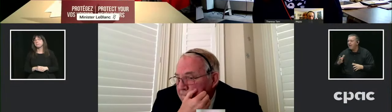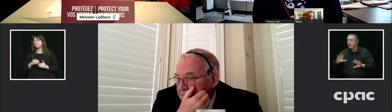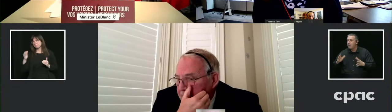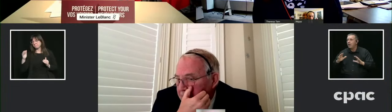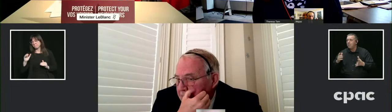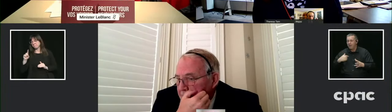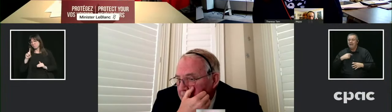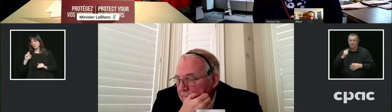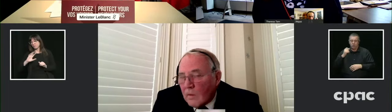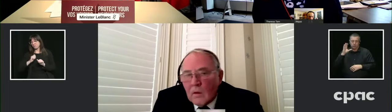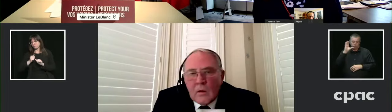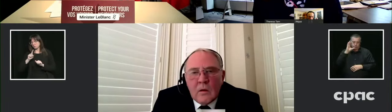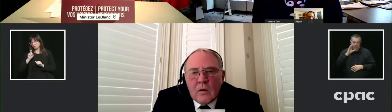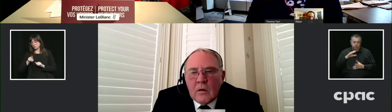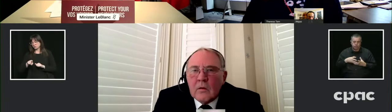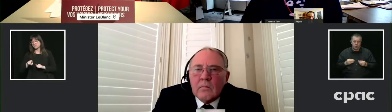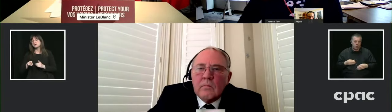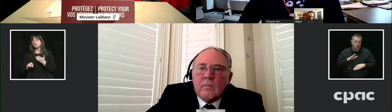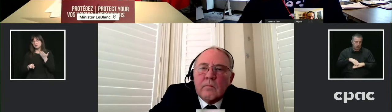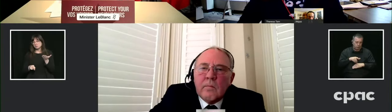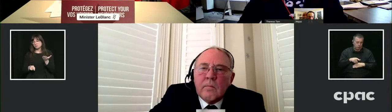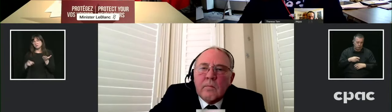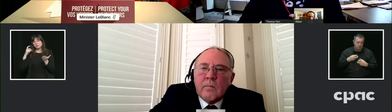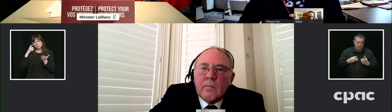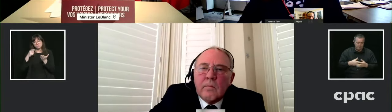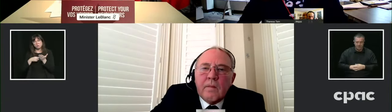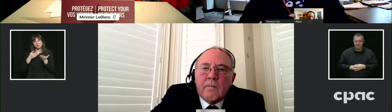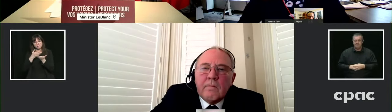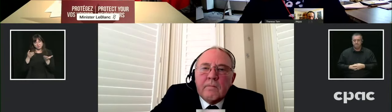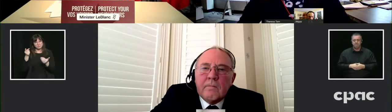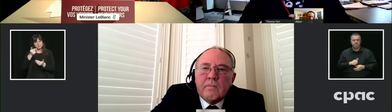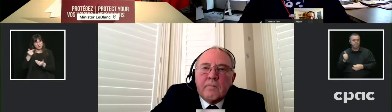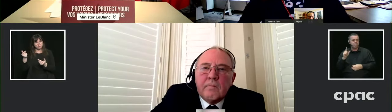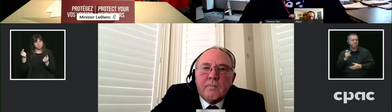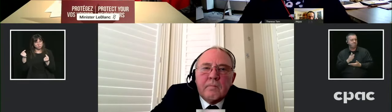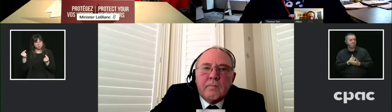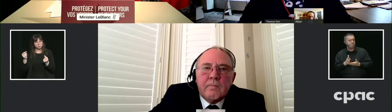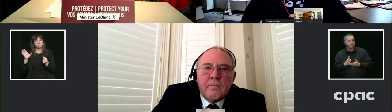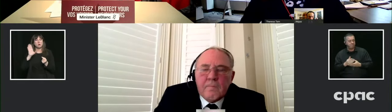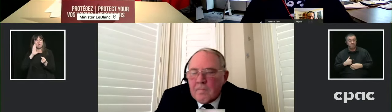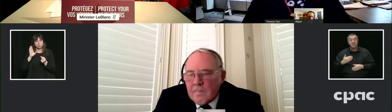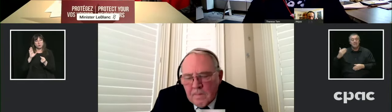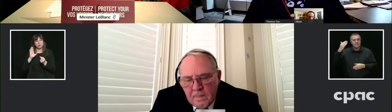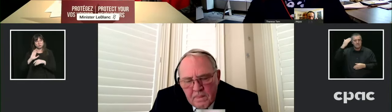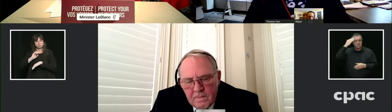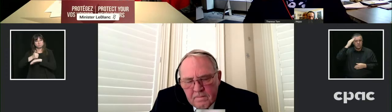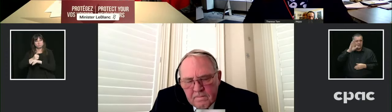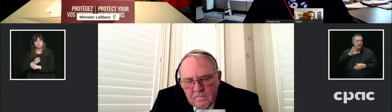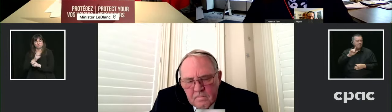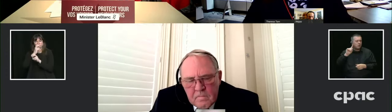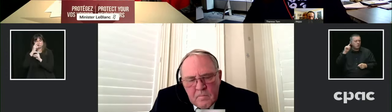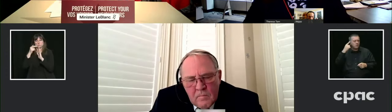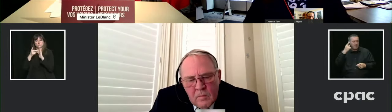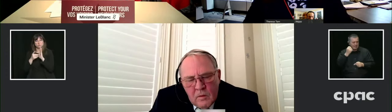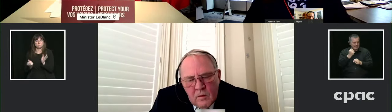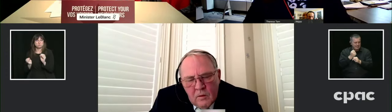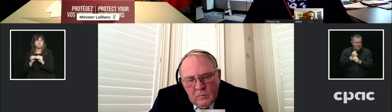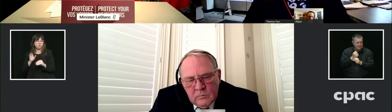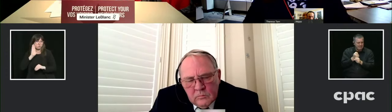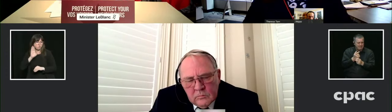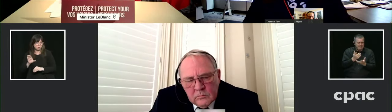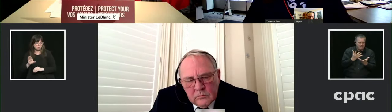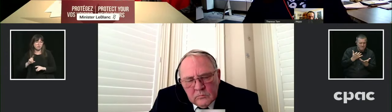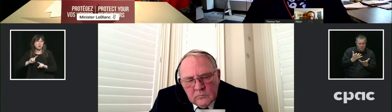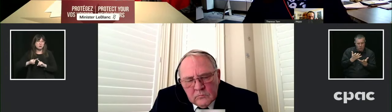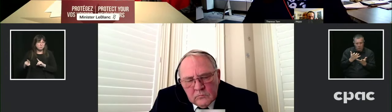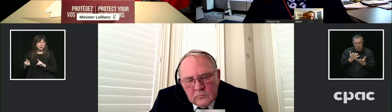And just by way of follow-up, I recognize the government will work toward more stringent measures. But it